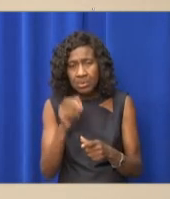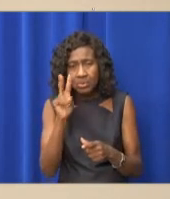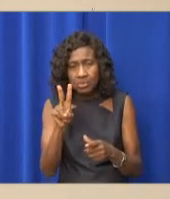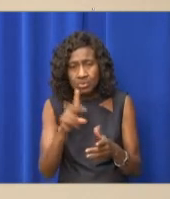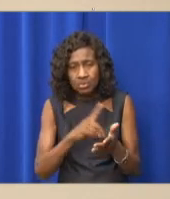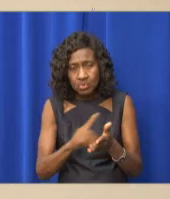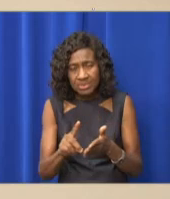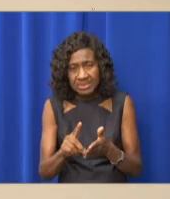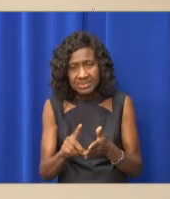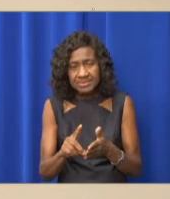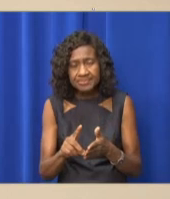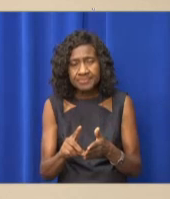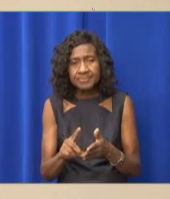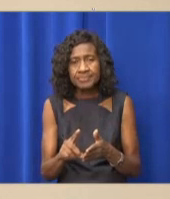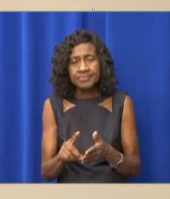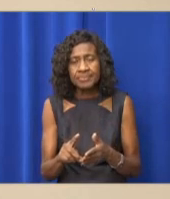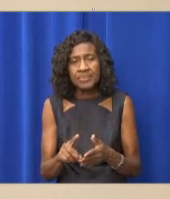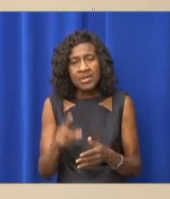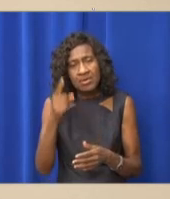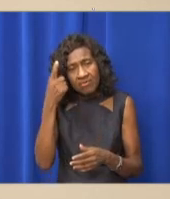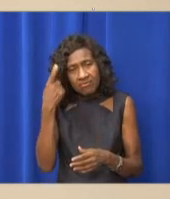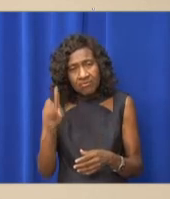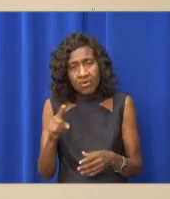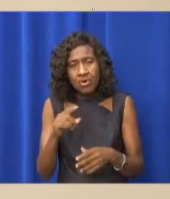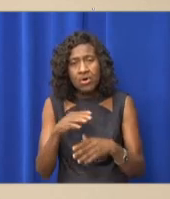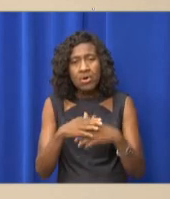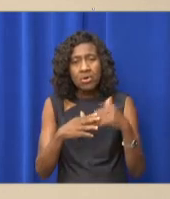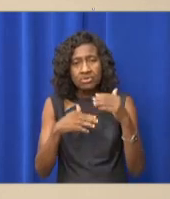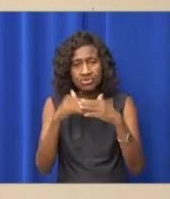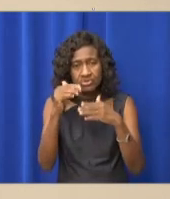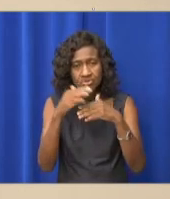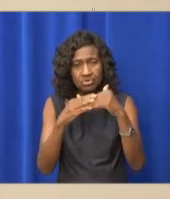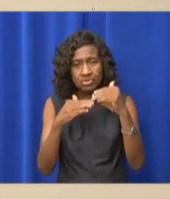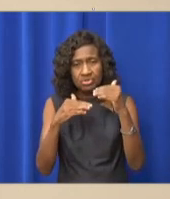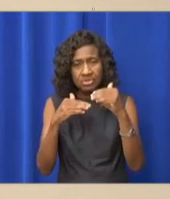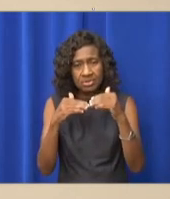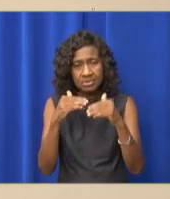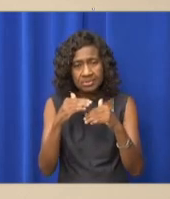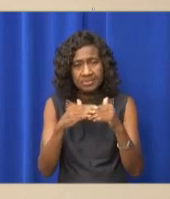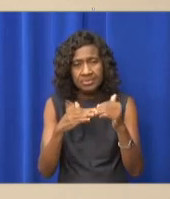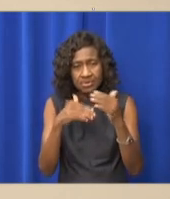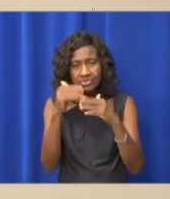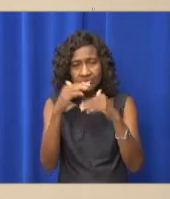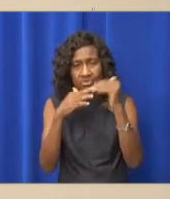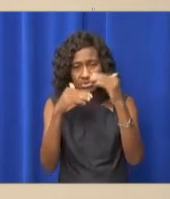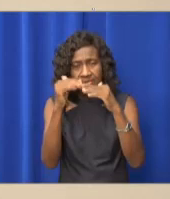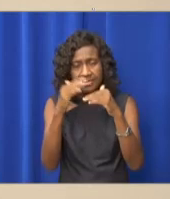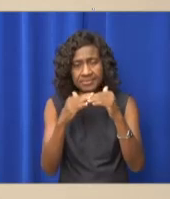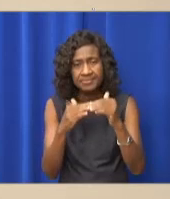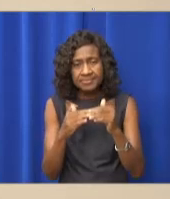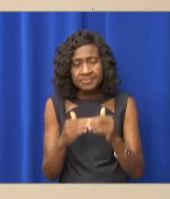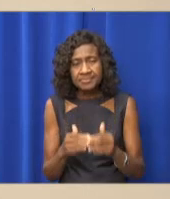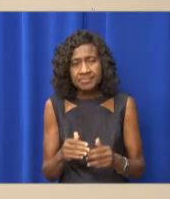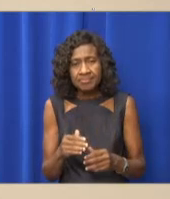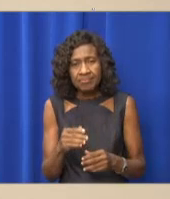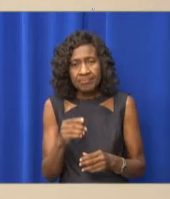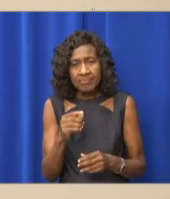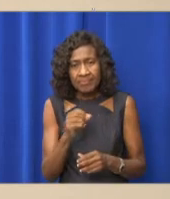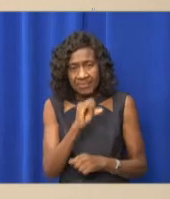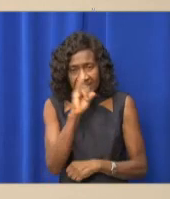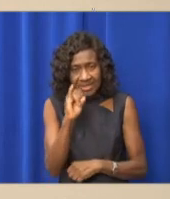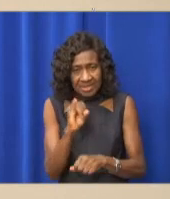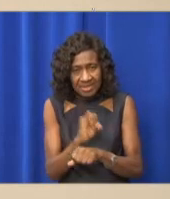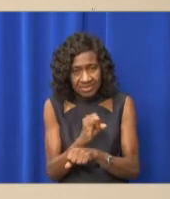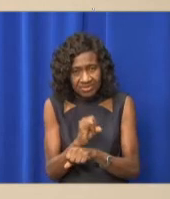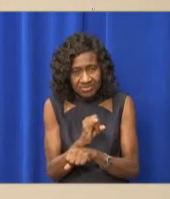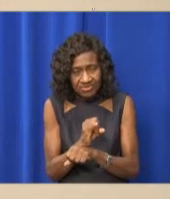to construction, we are still working very hard on a plan which I hope we will be able to announce on